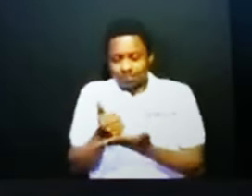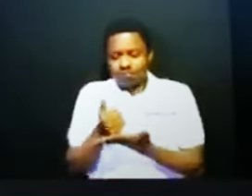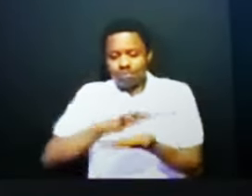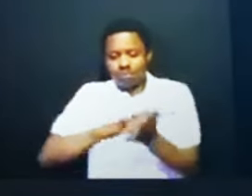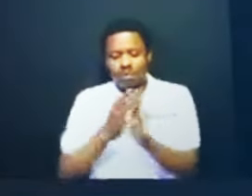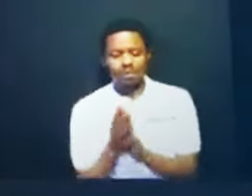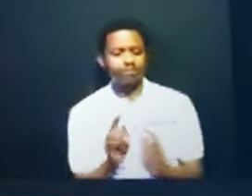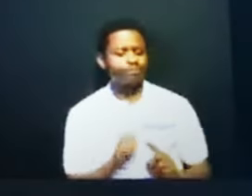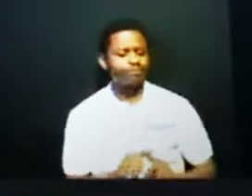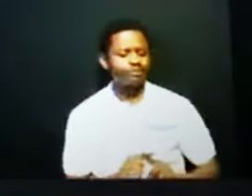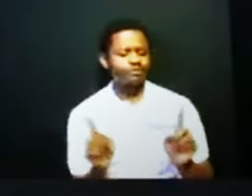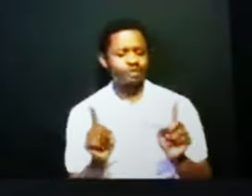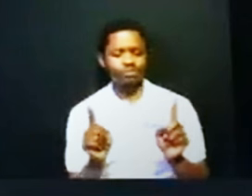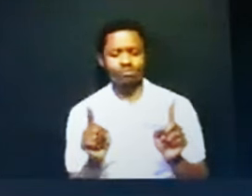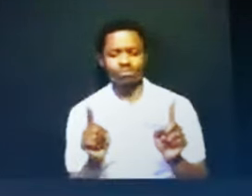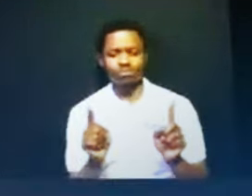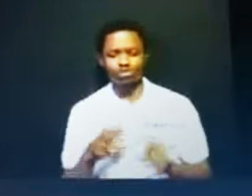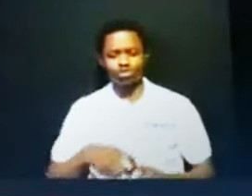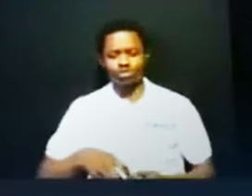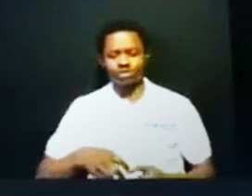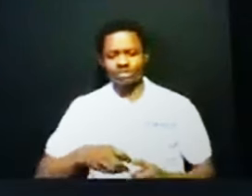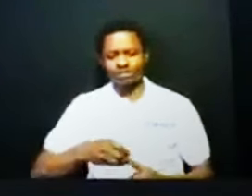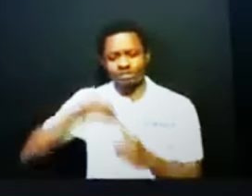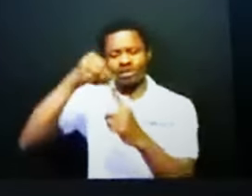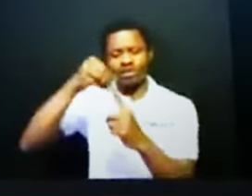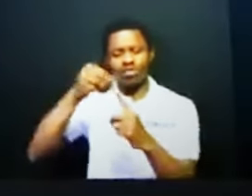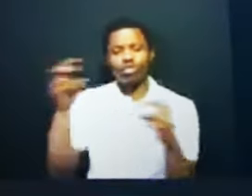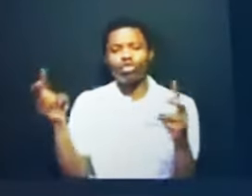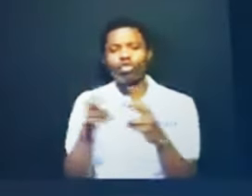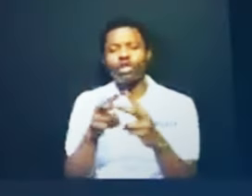That we will shine as stars in this perverse